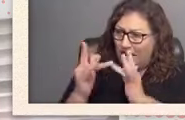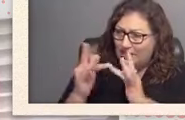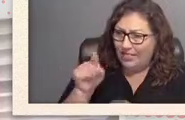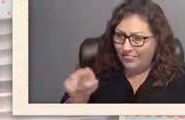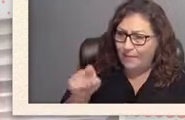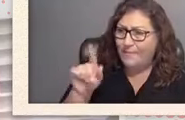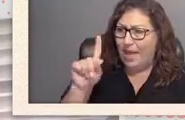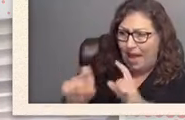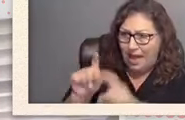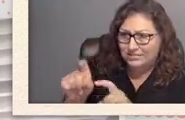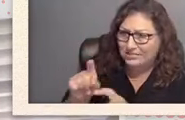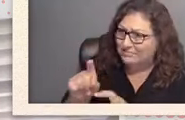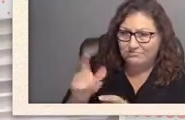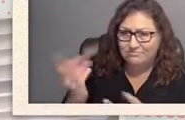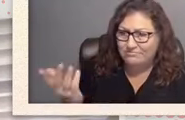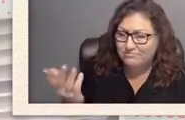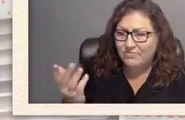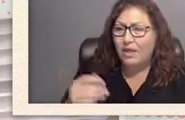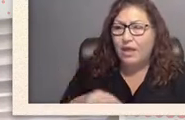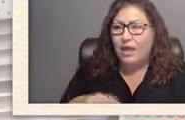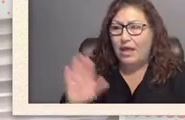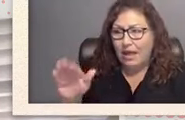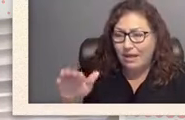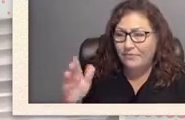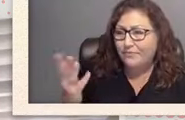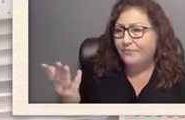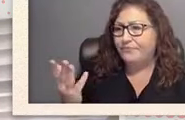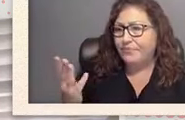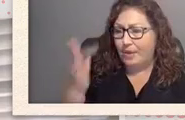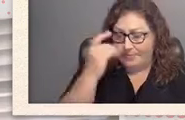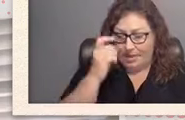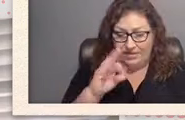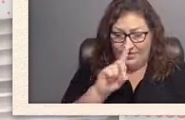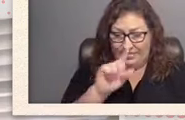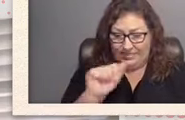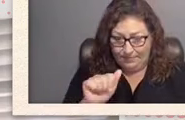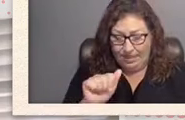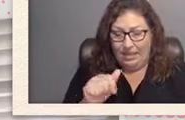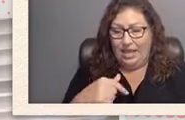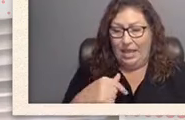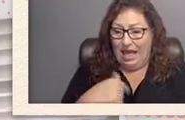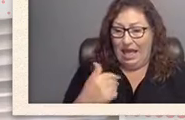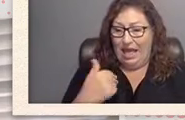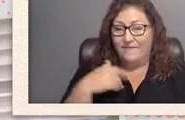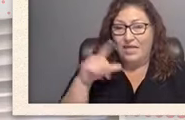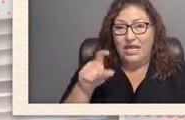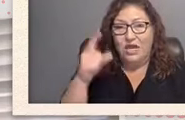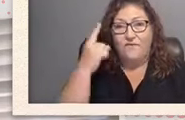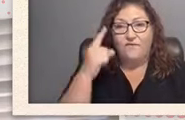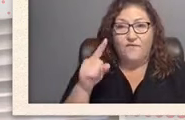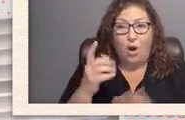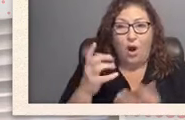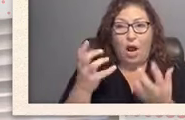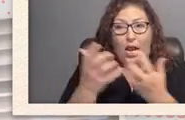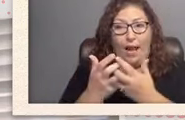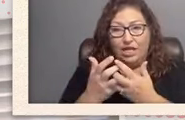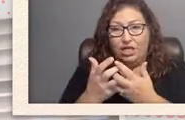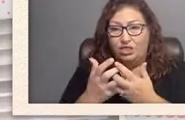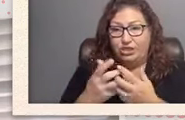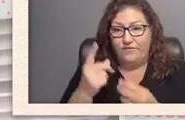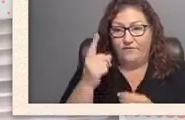plain language. You know, hey, due to a disability, I have a need for an accommodation in this